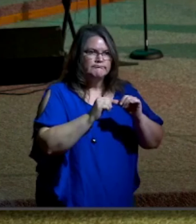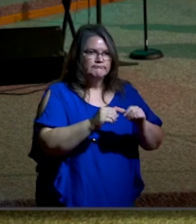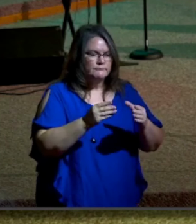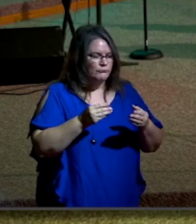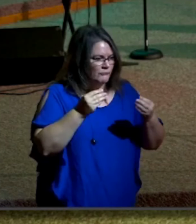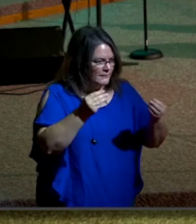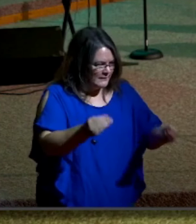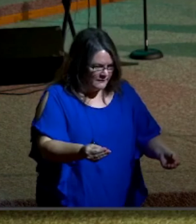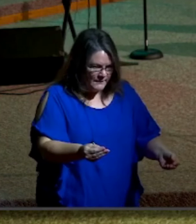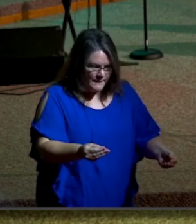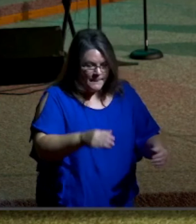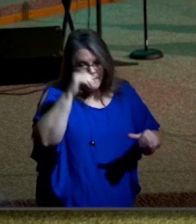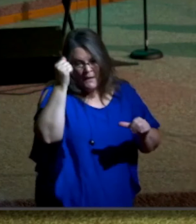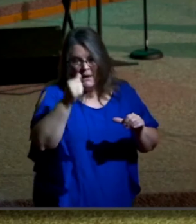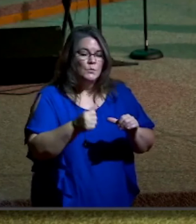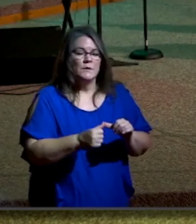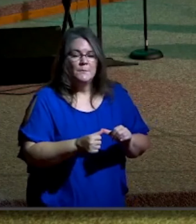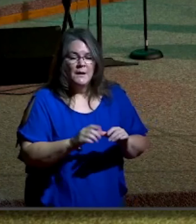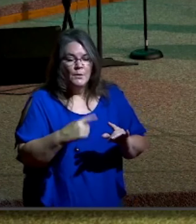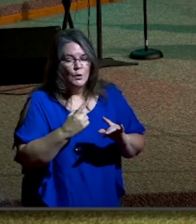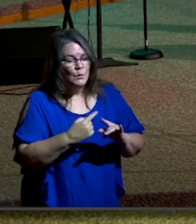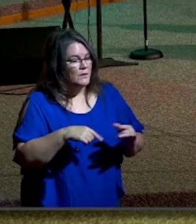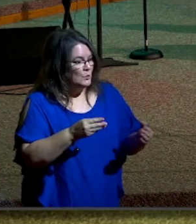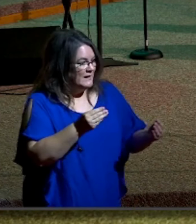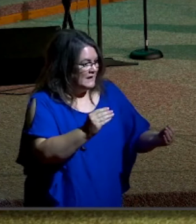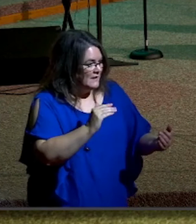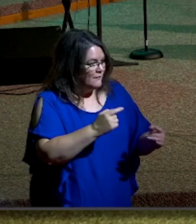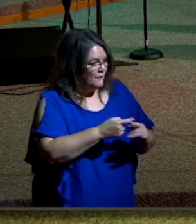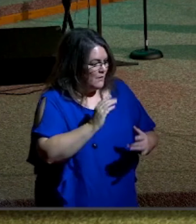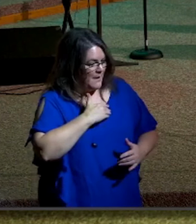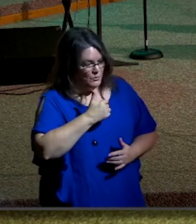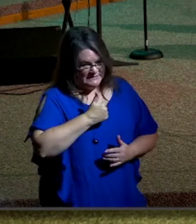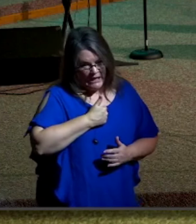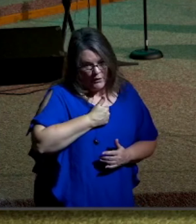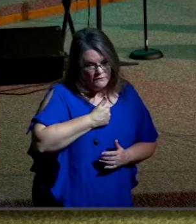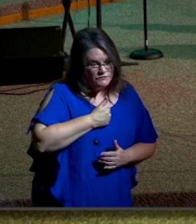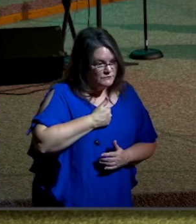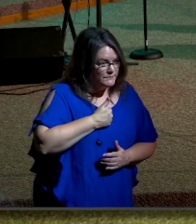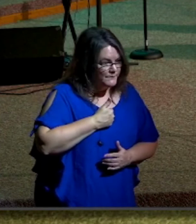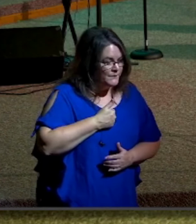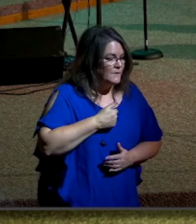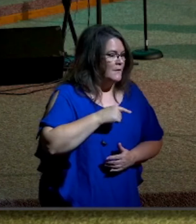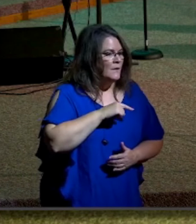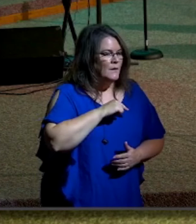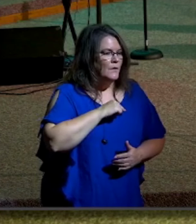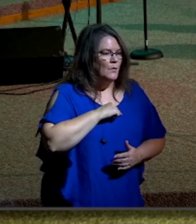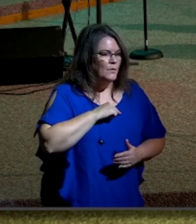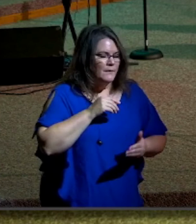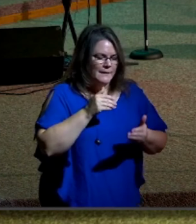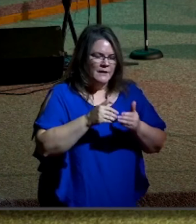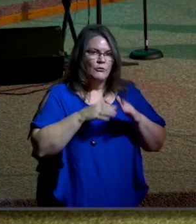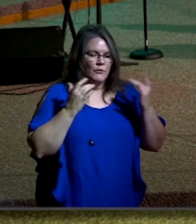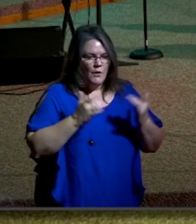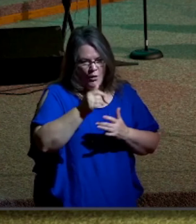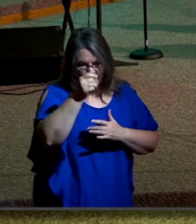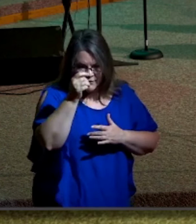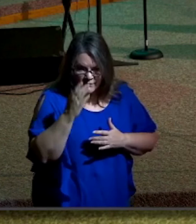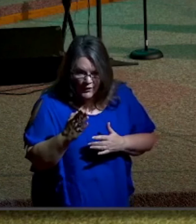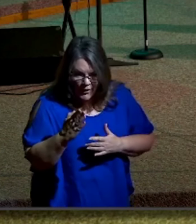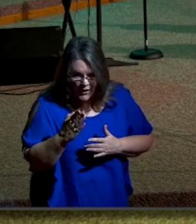And remember that when we give of ourselves, we mirror the heart of God. We make